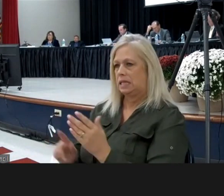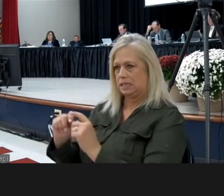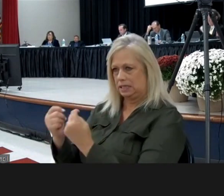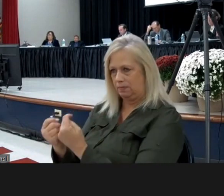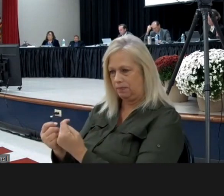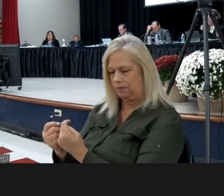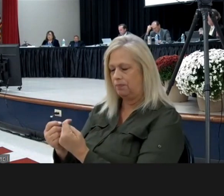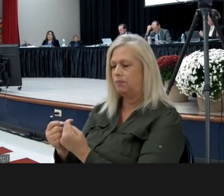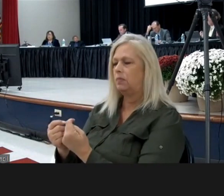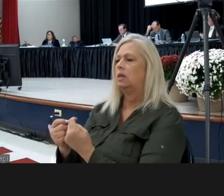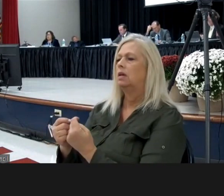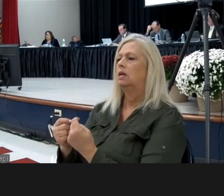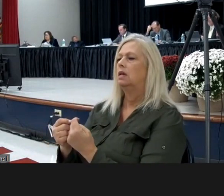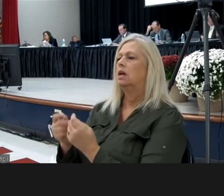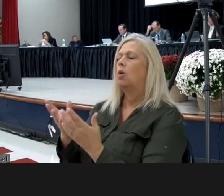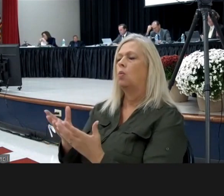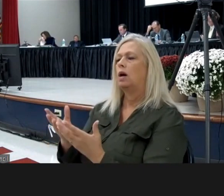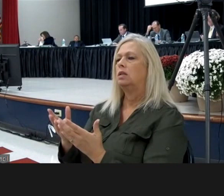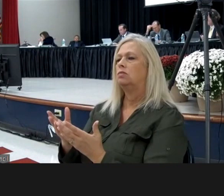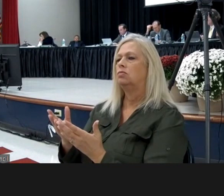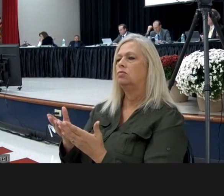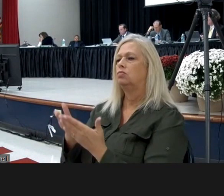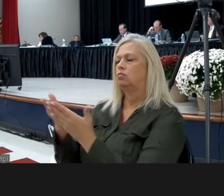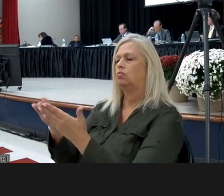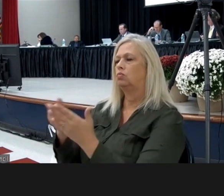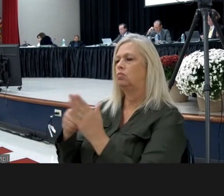that we want to bring to your attention today.